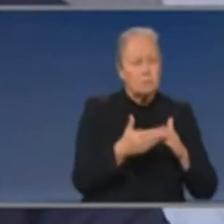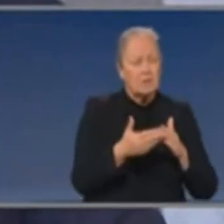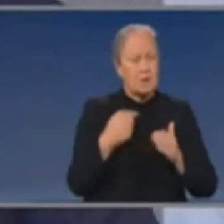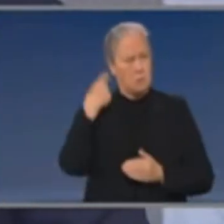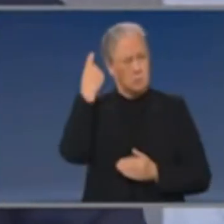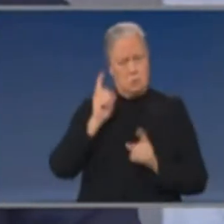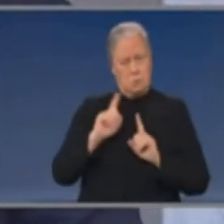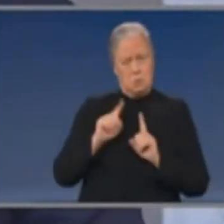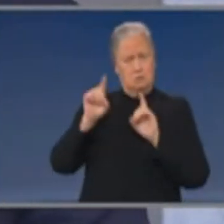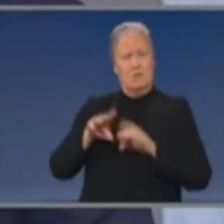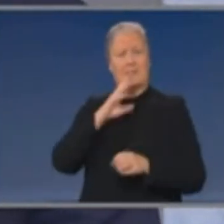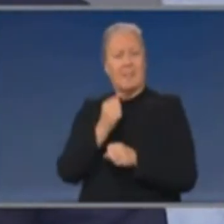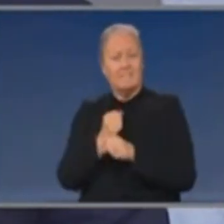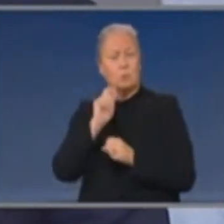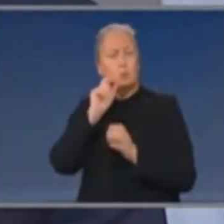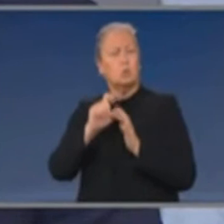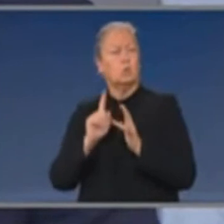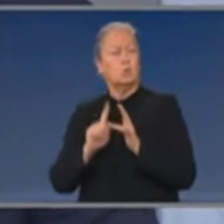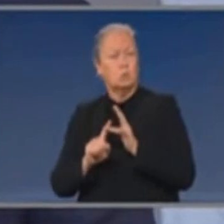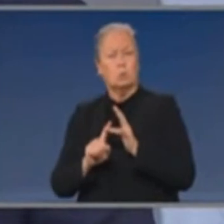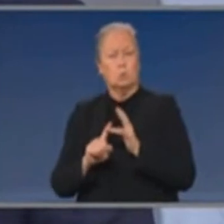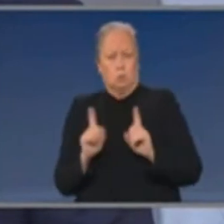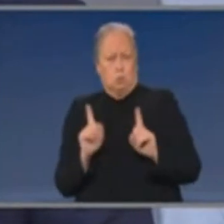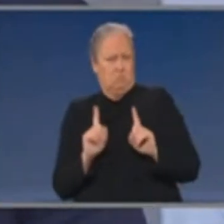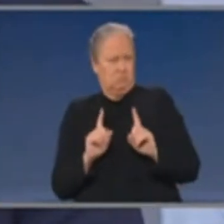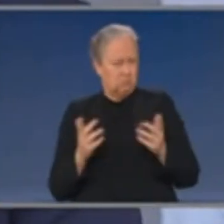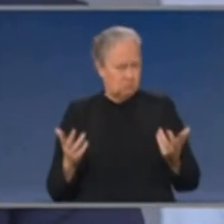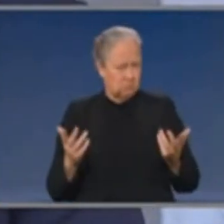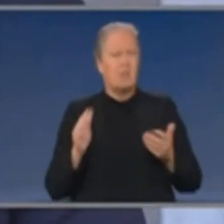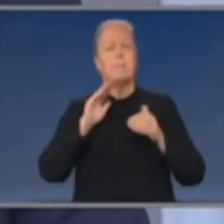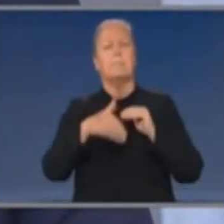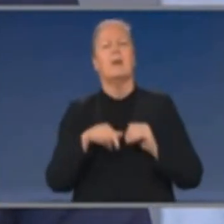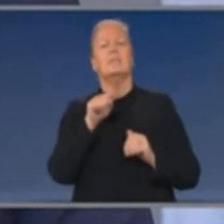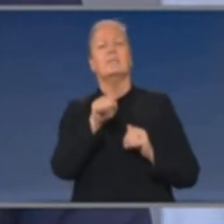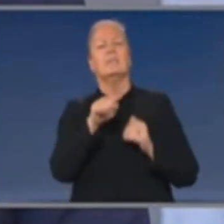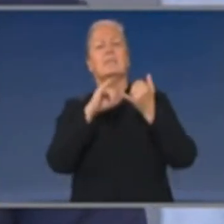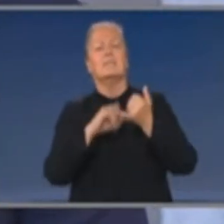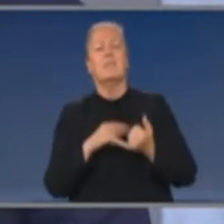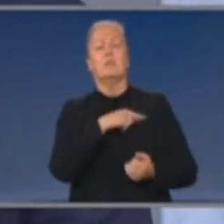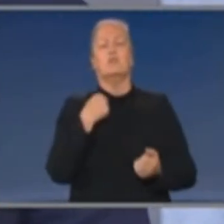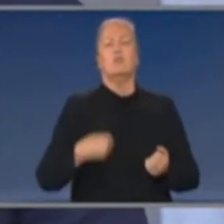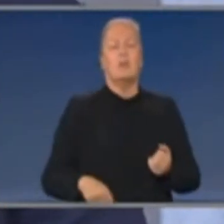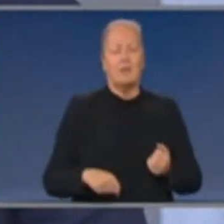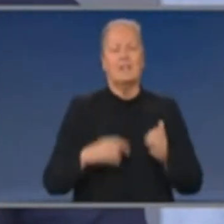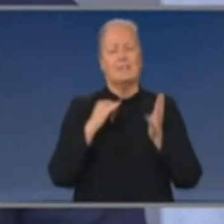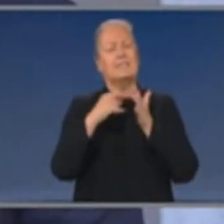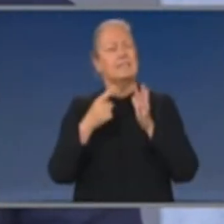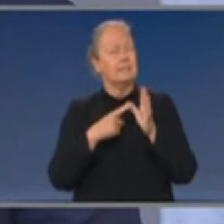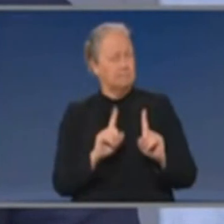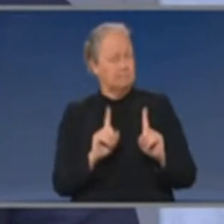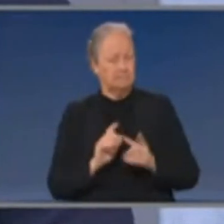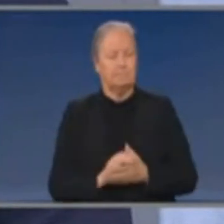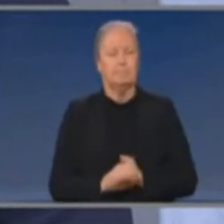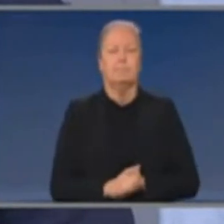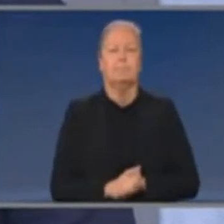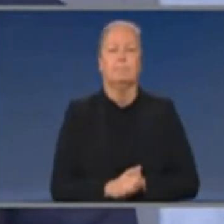the rules-based order in the South China Sea and the territorial rights of our Southeast Asian nations? Well, Australia's played